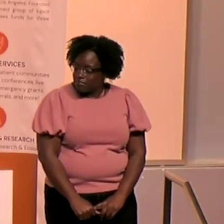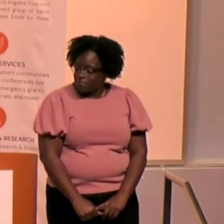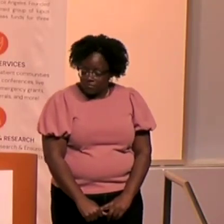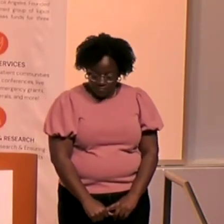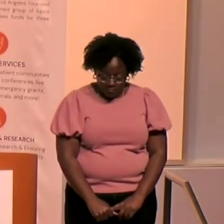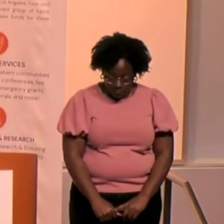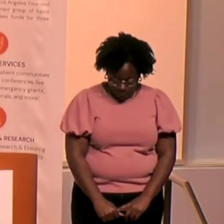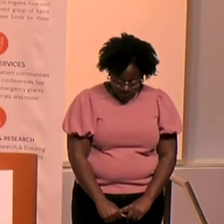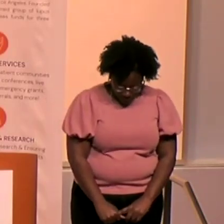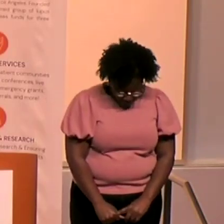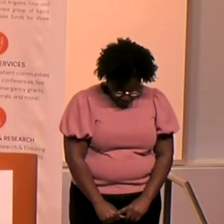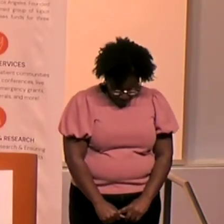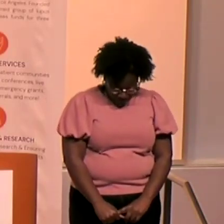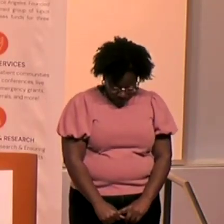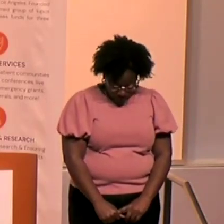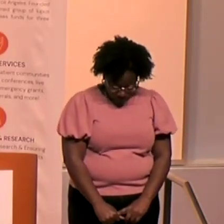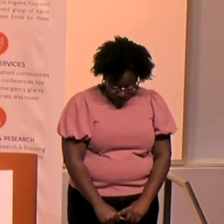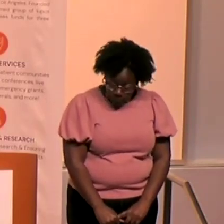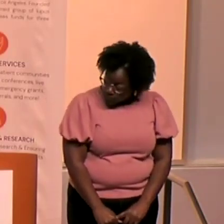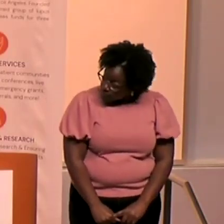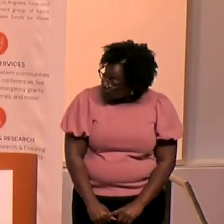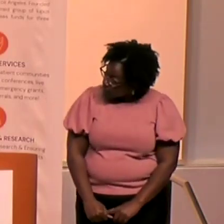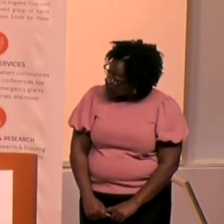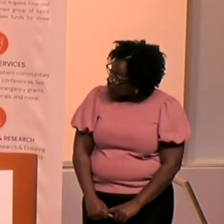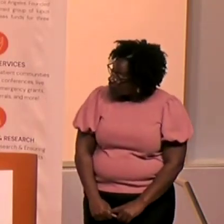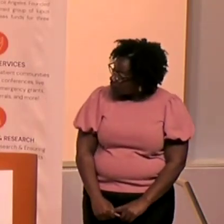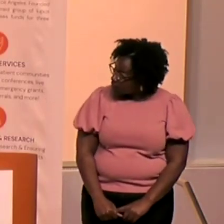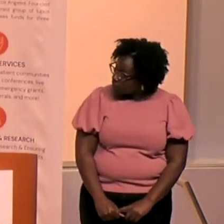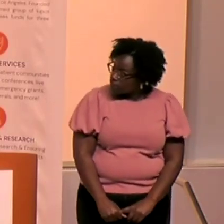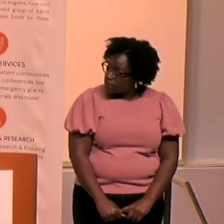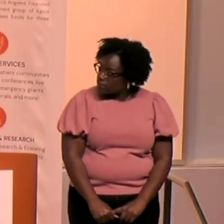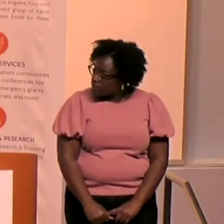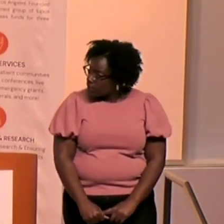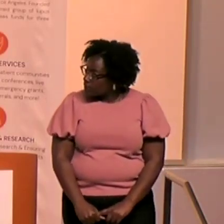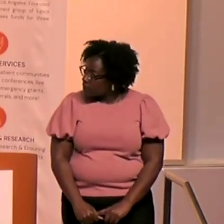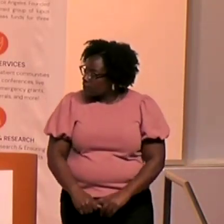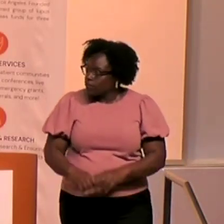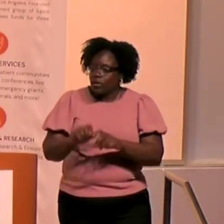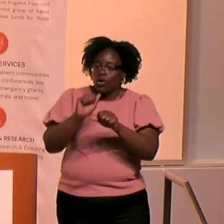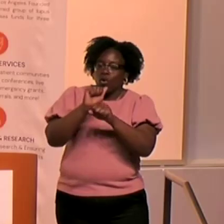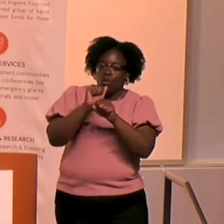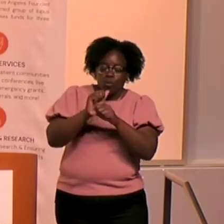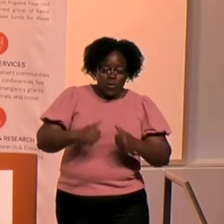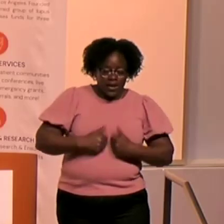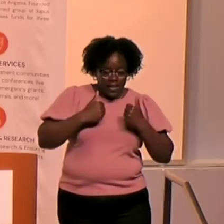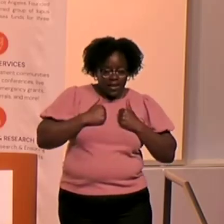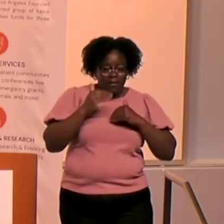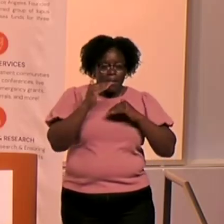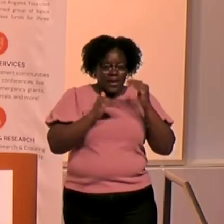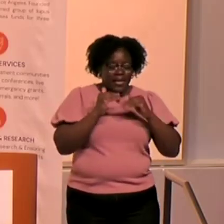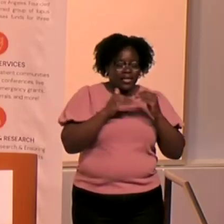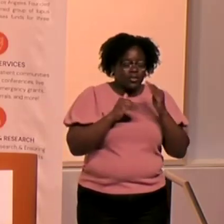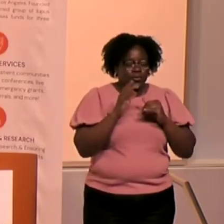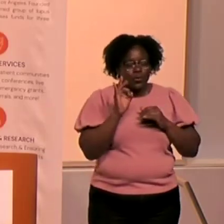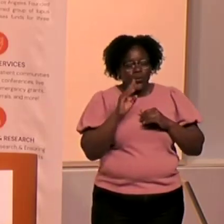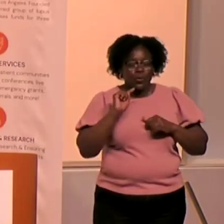All righty. So the first set of questions is about work-life balance with a chronic illness. So